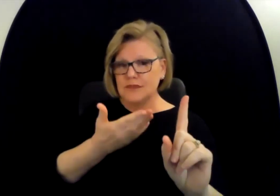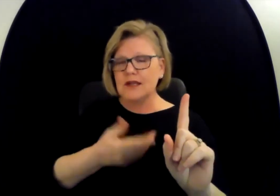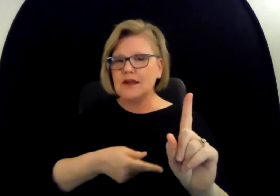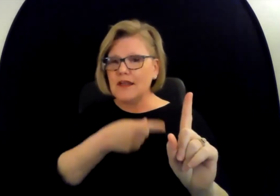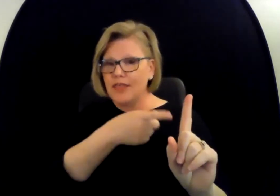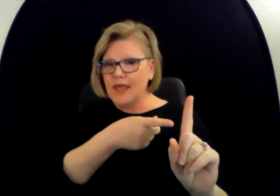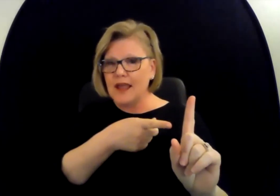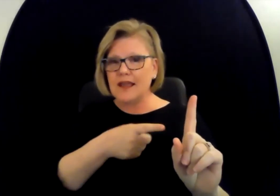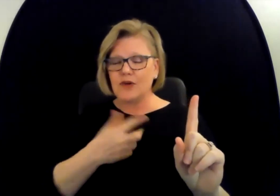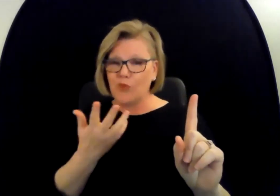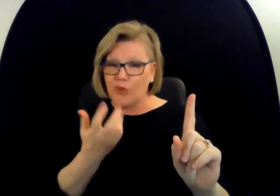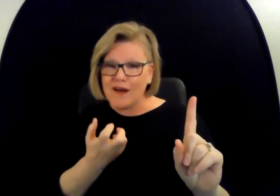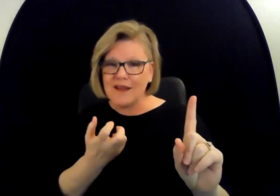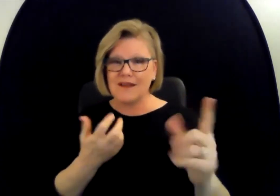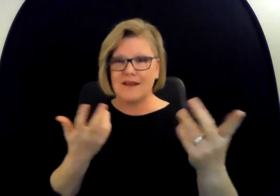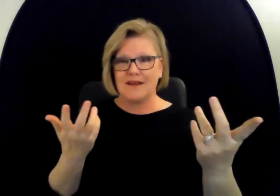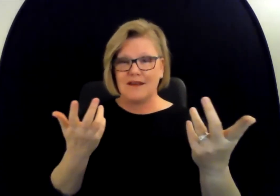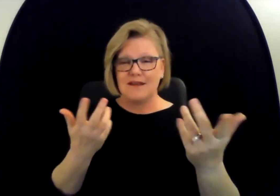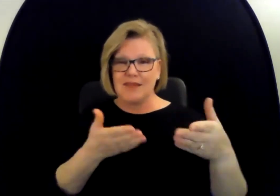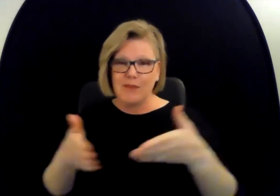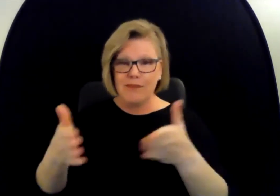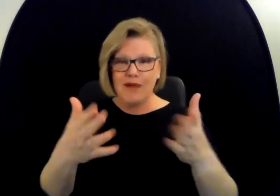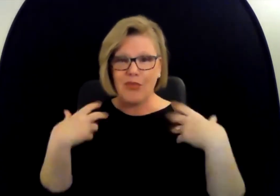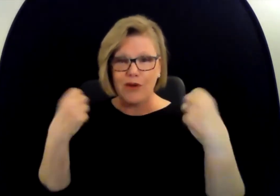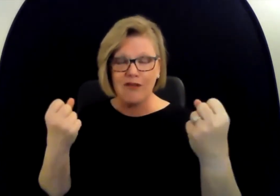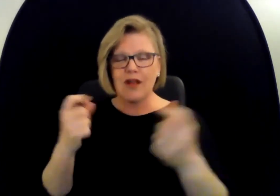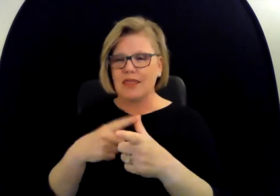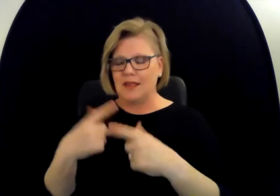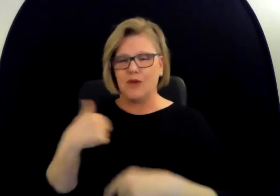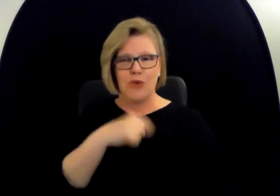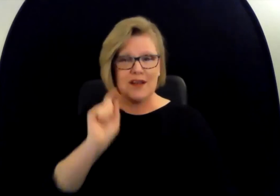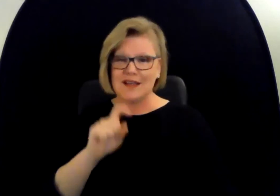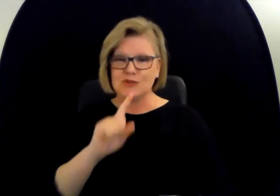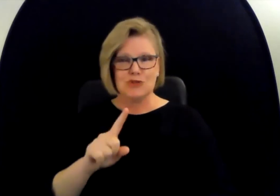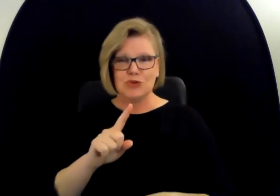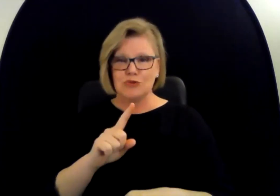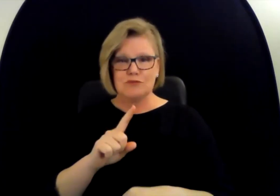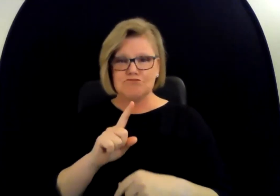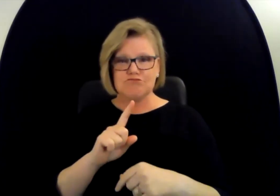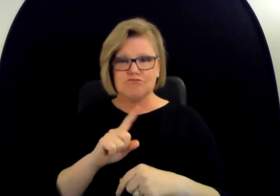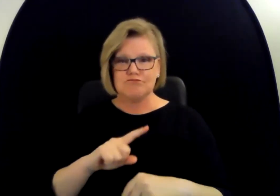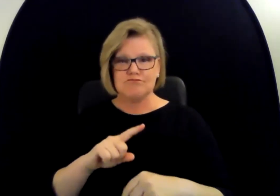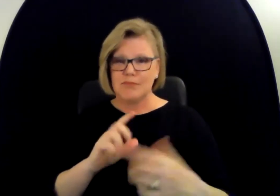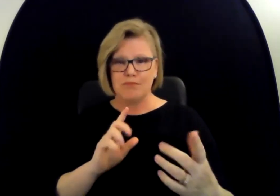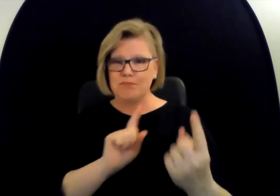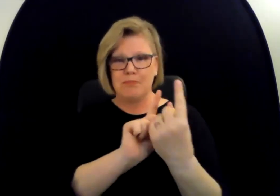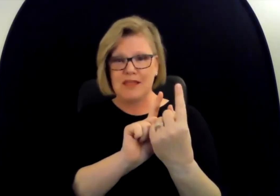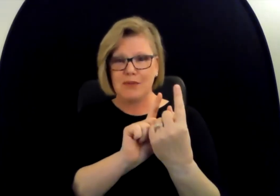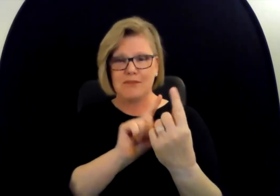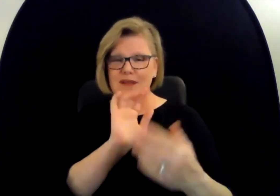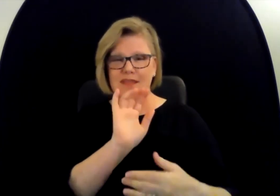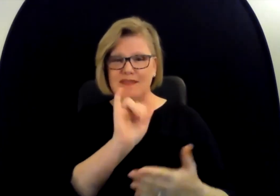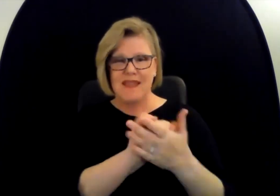is seeking this pathway, then we need to meet people where they are. And that